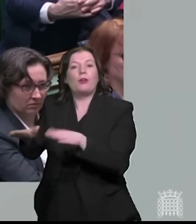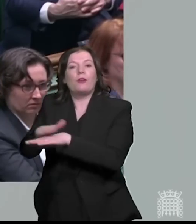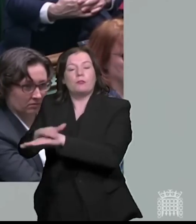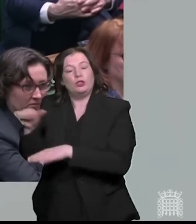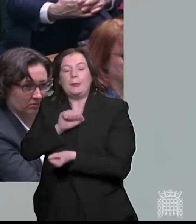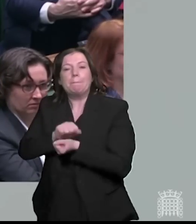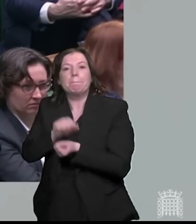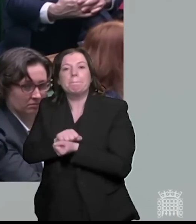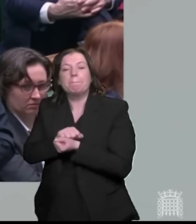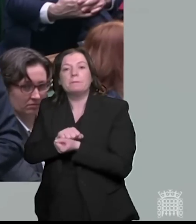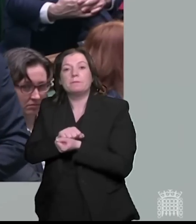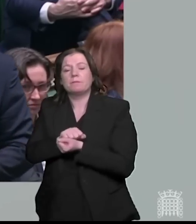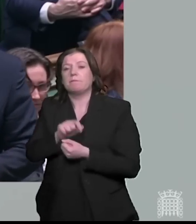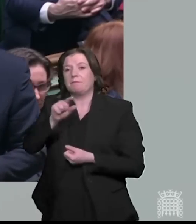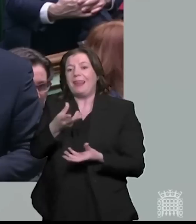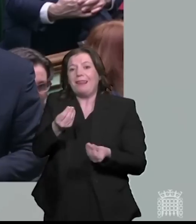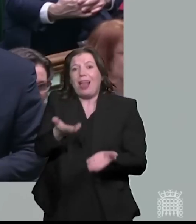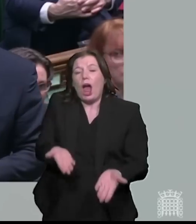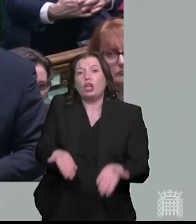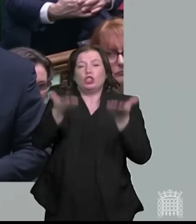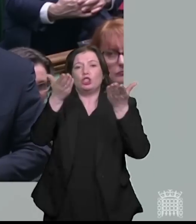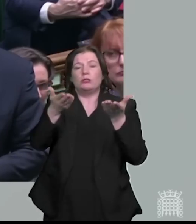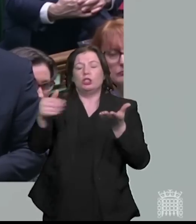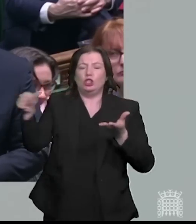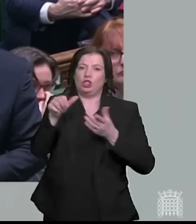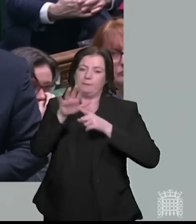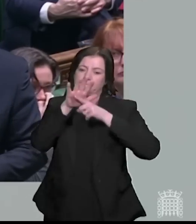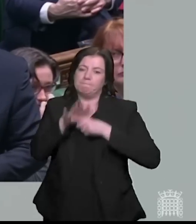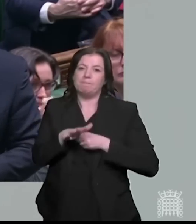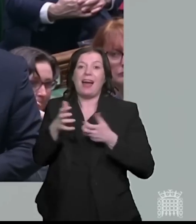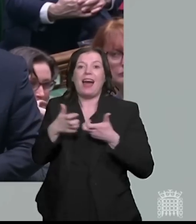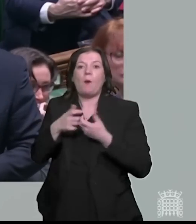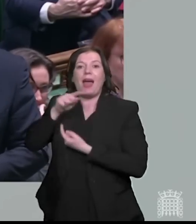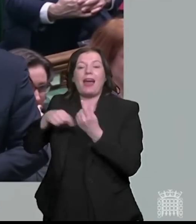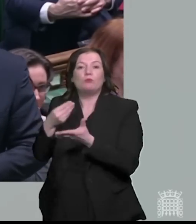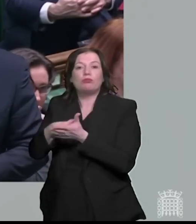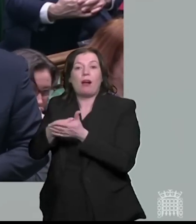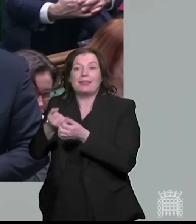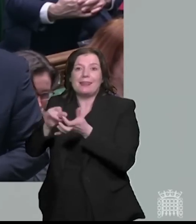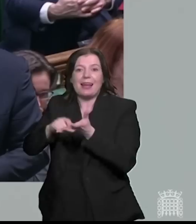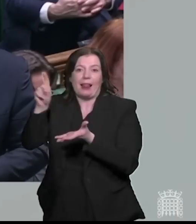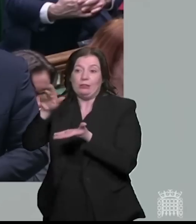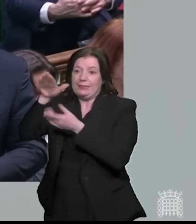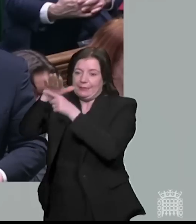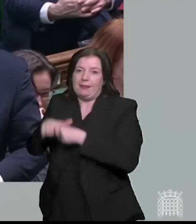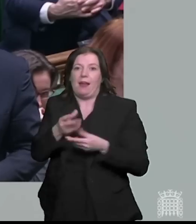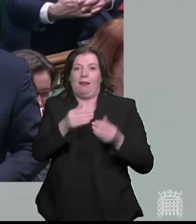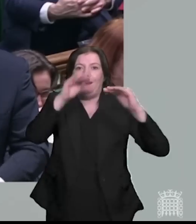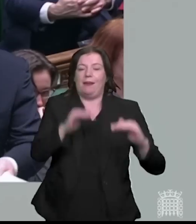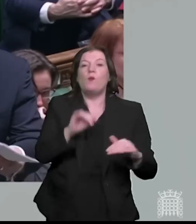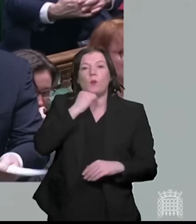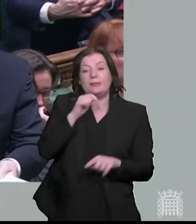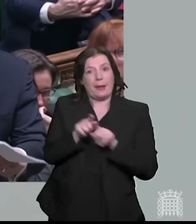ought to have continued to bear down on inflation, and forcing down energy prices would have helped with that, as it did last